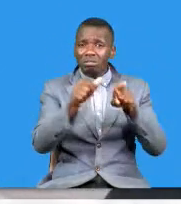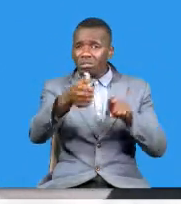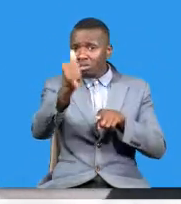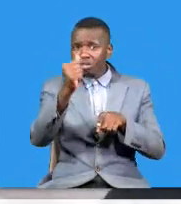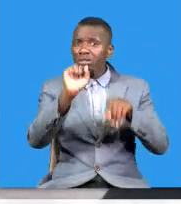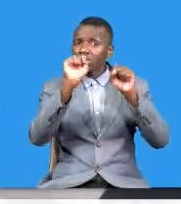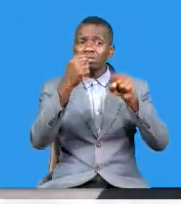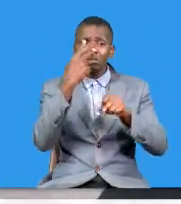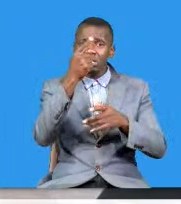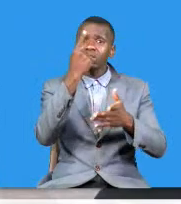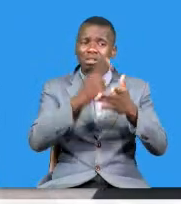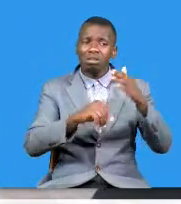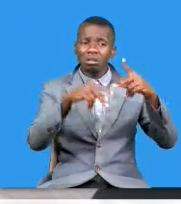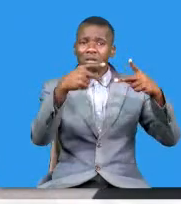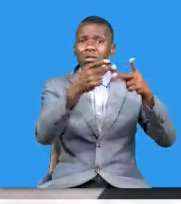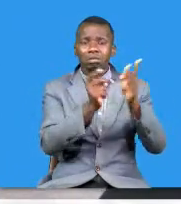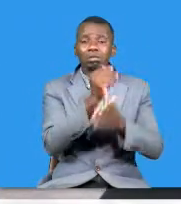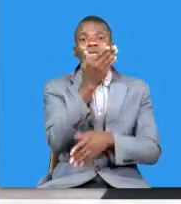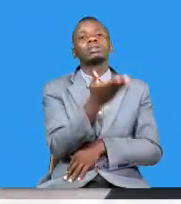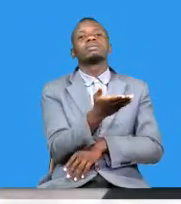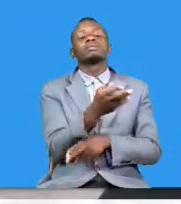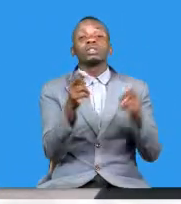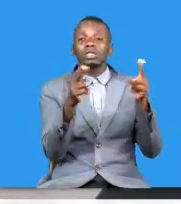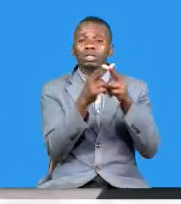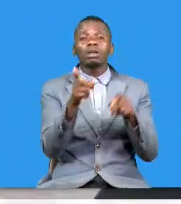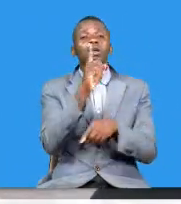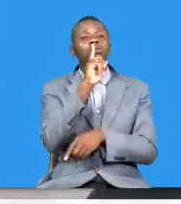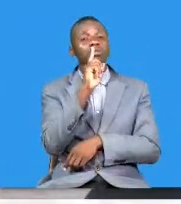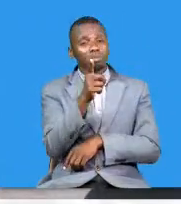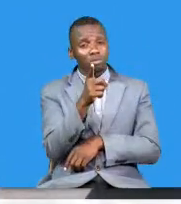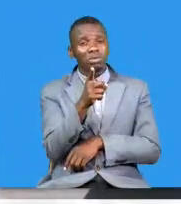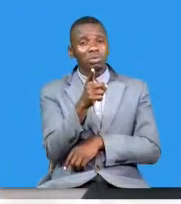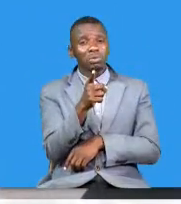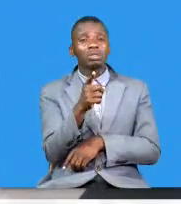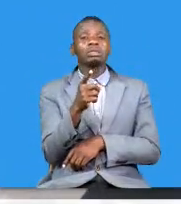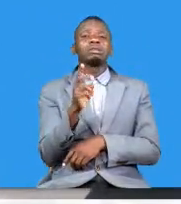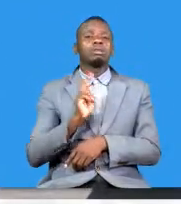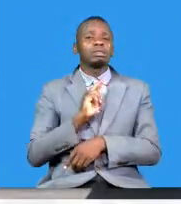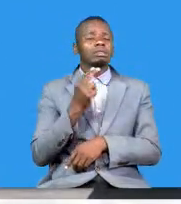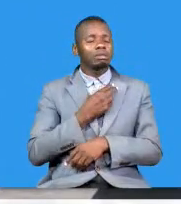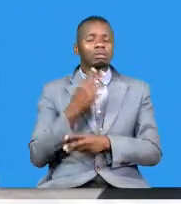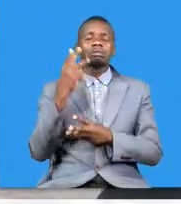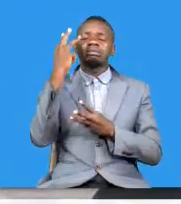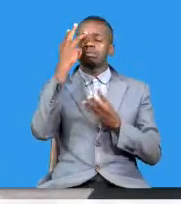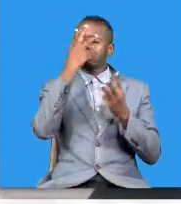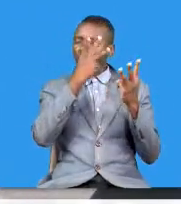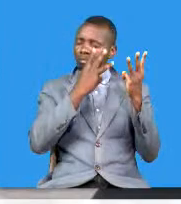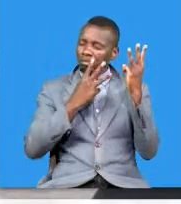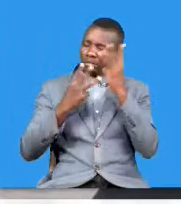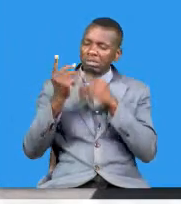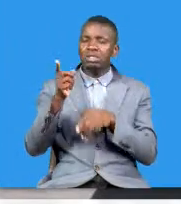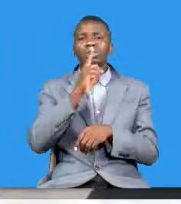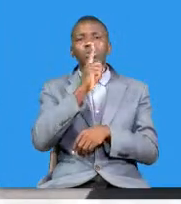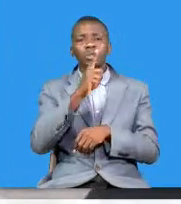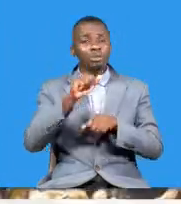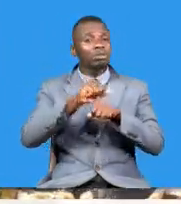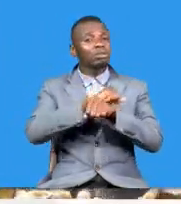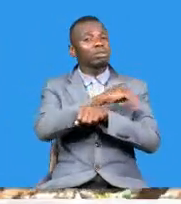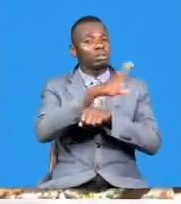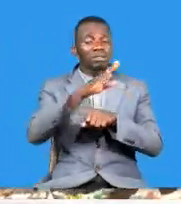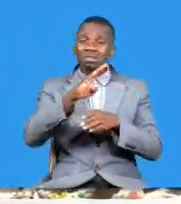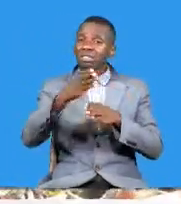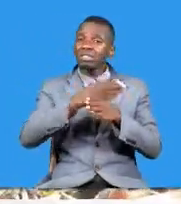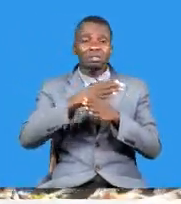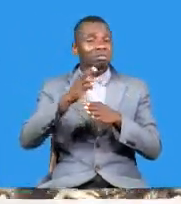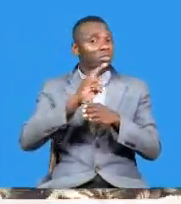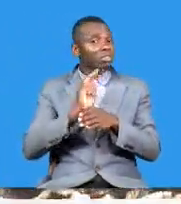is looking. Yeah, so it's a major concern, and it has really affected our business, I can say.